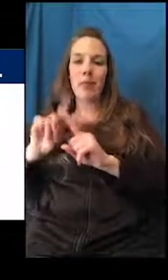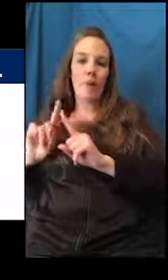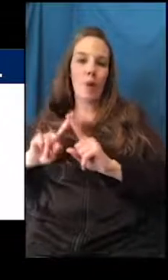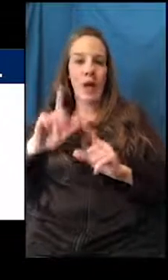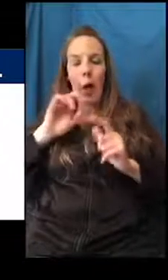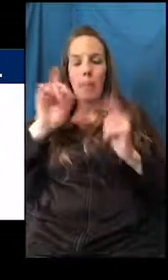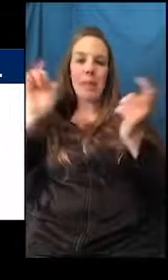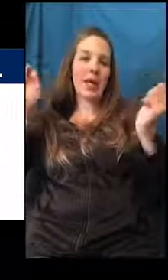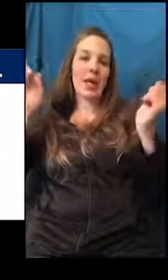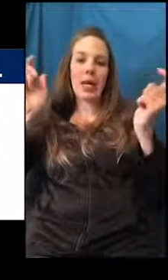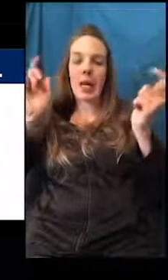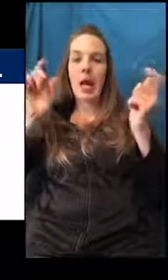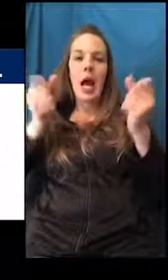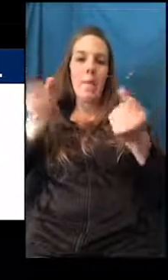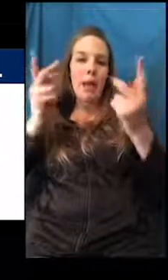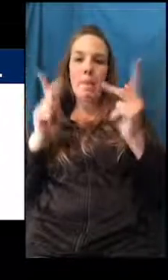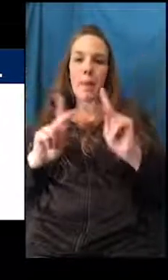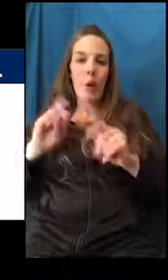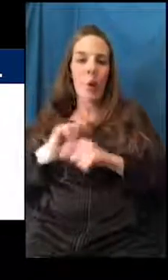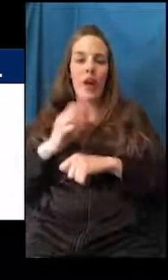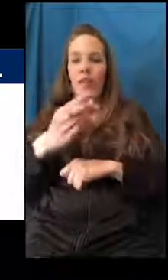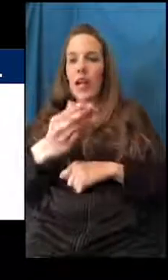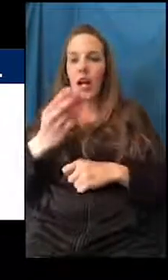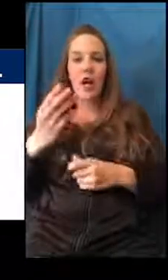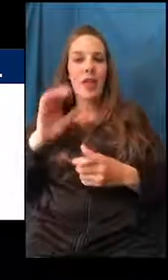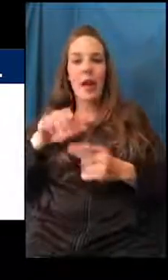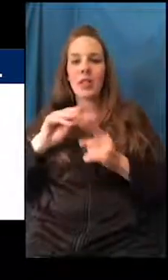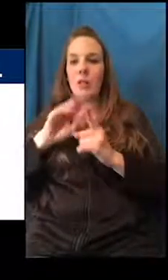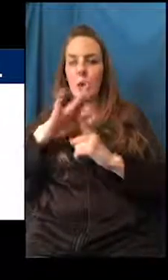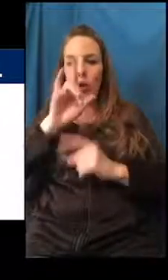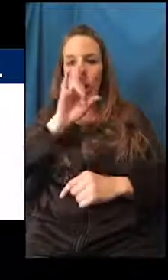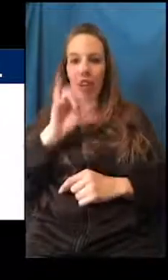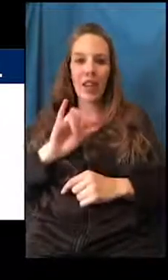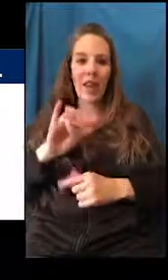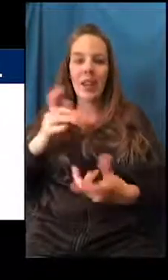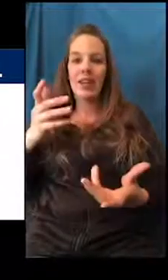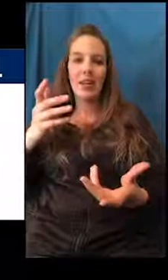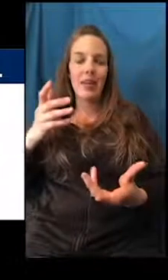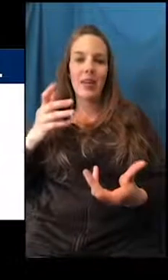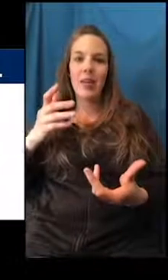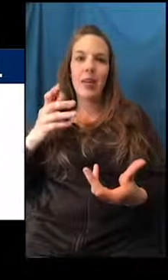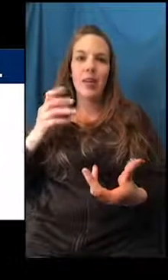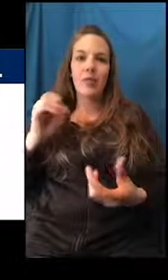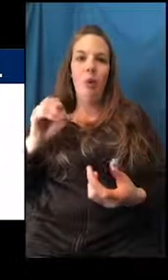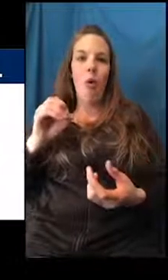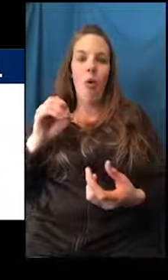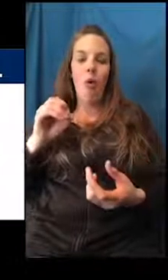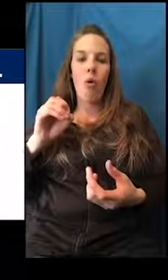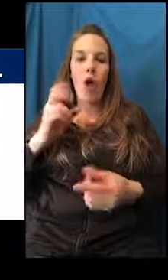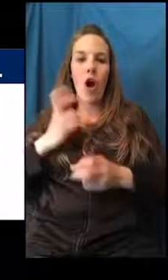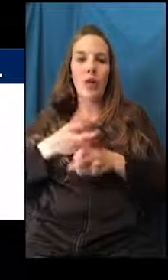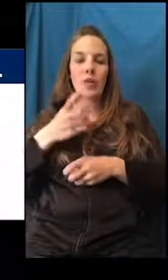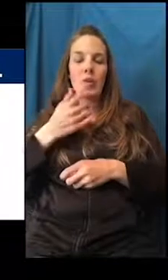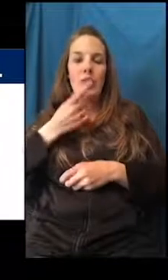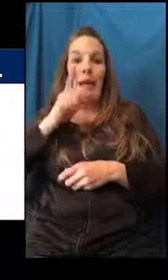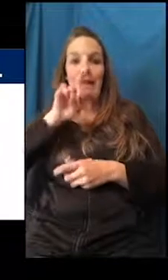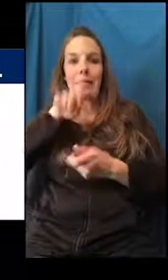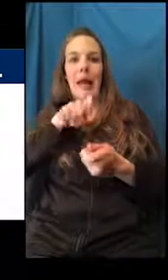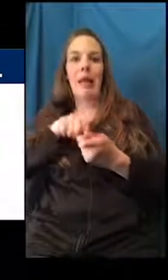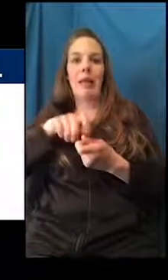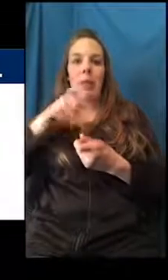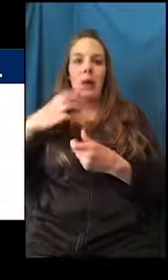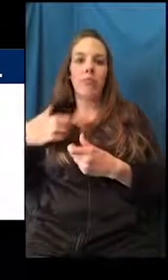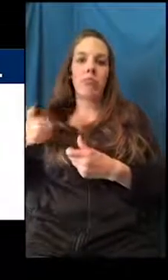is, with how many people work there, what that exposure setting looks like. So it's hard for me to say exactly what your employer may or may not